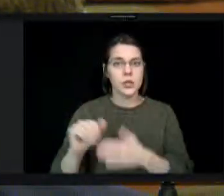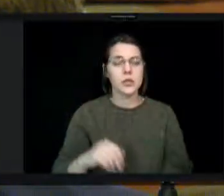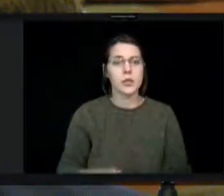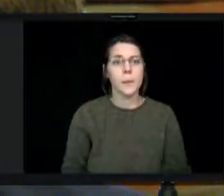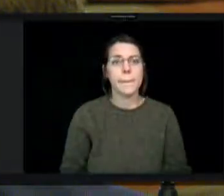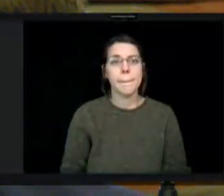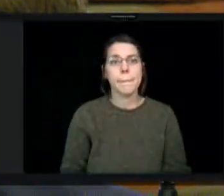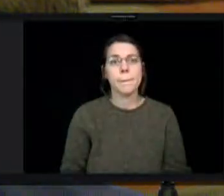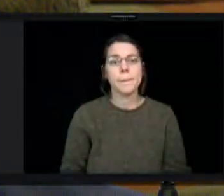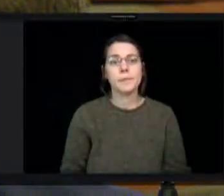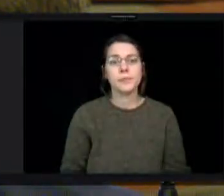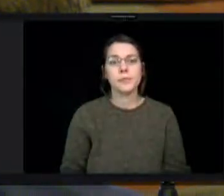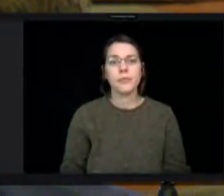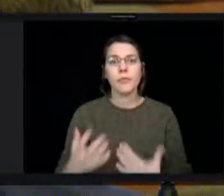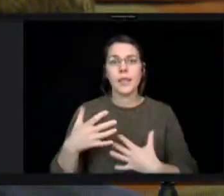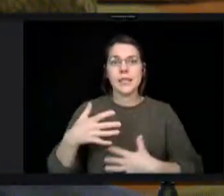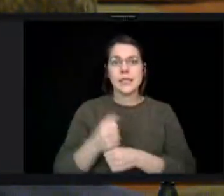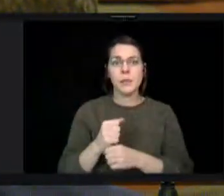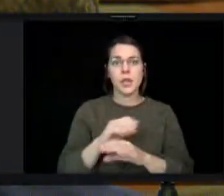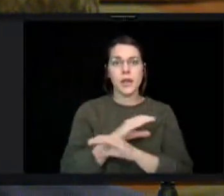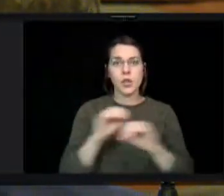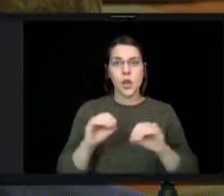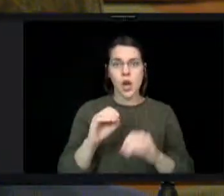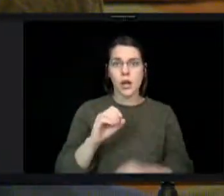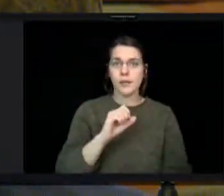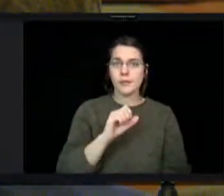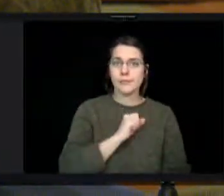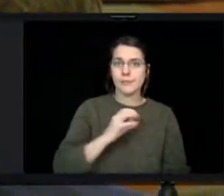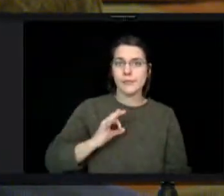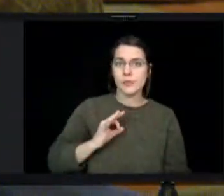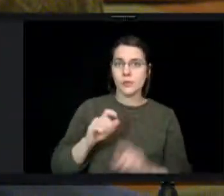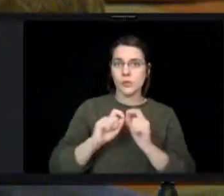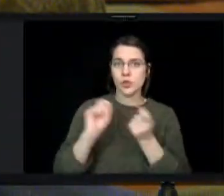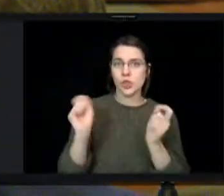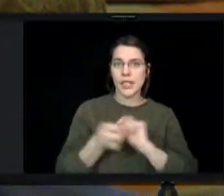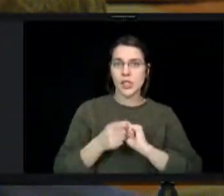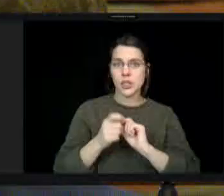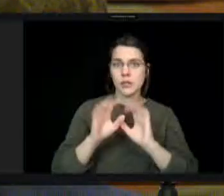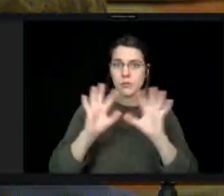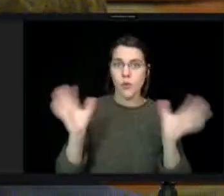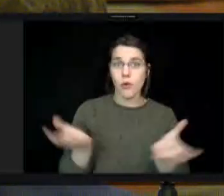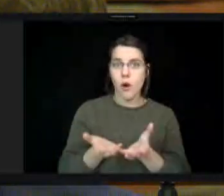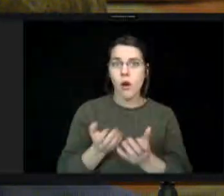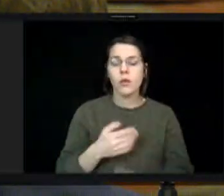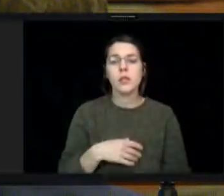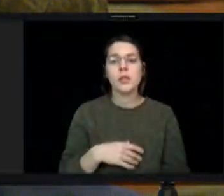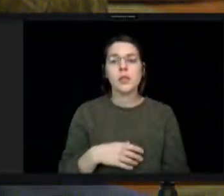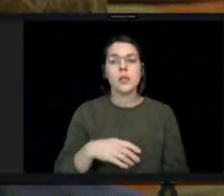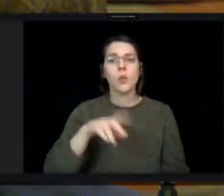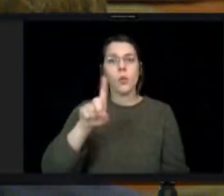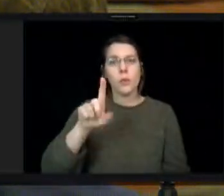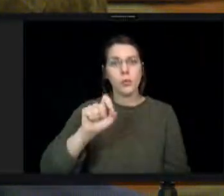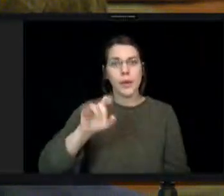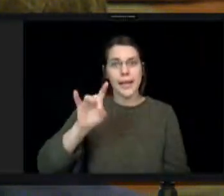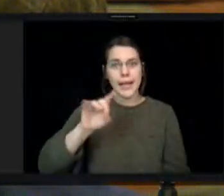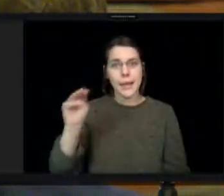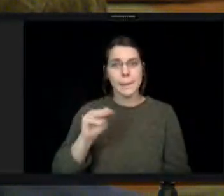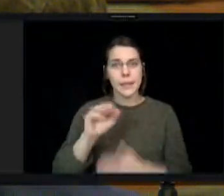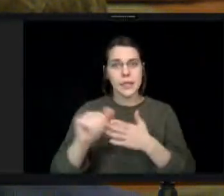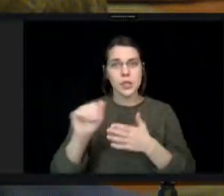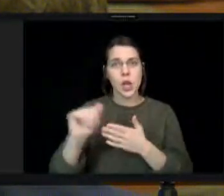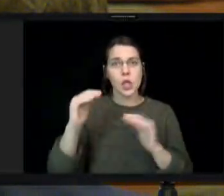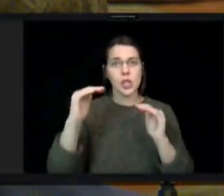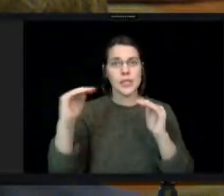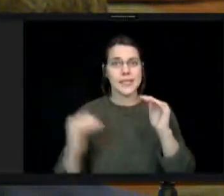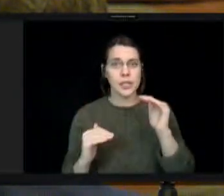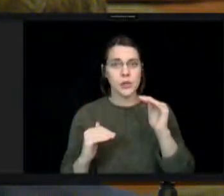And then a summary of non-personnel changes. Overall, there is about a $1.18 million decrease in the